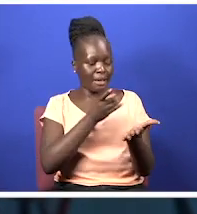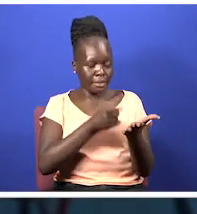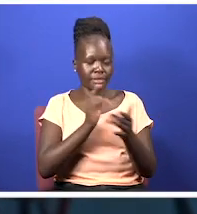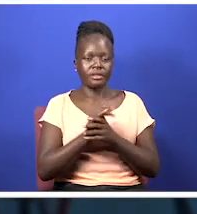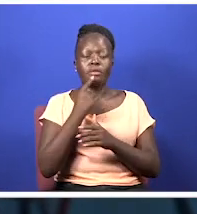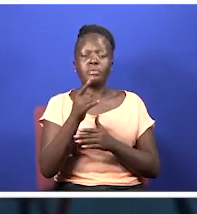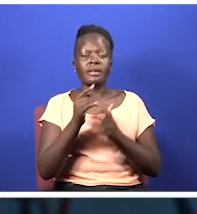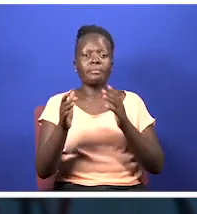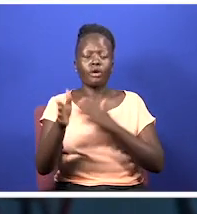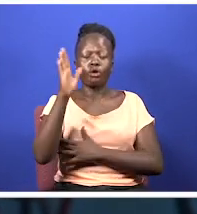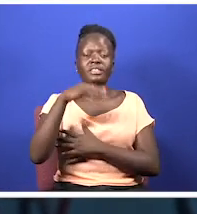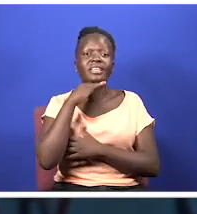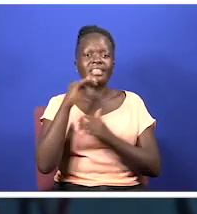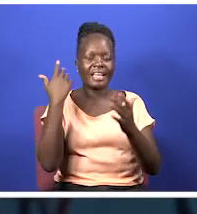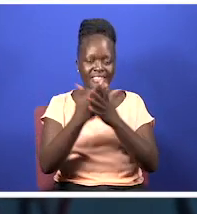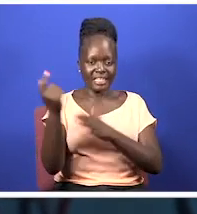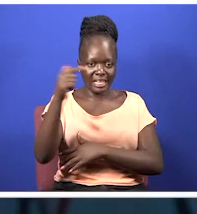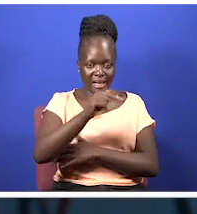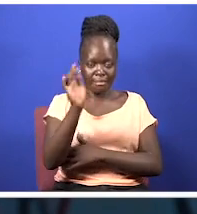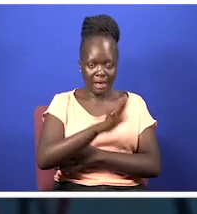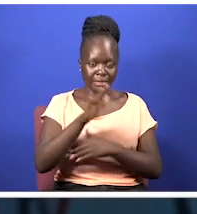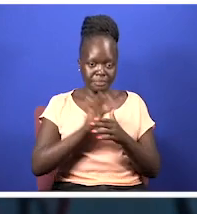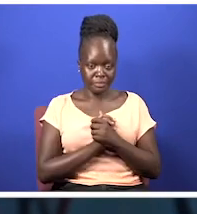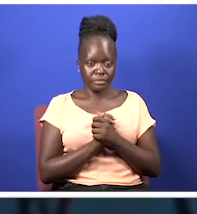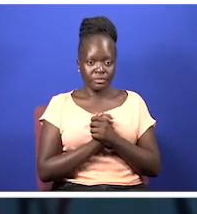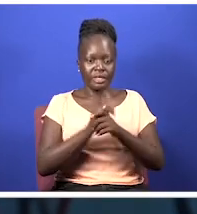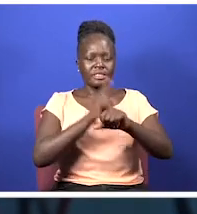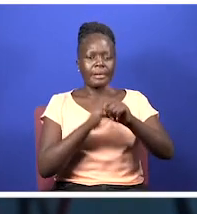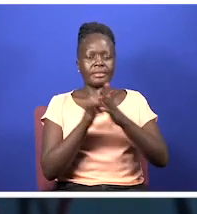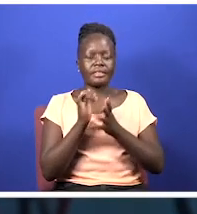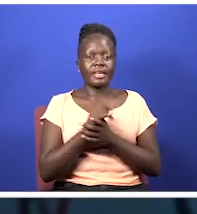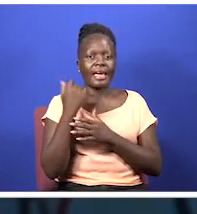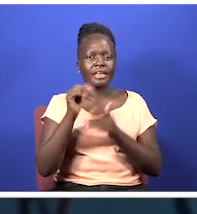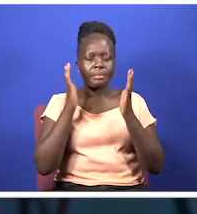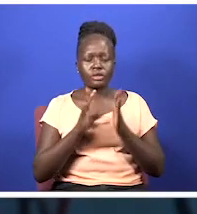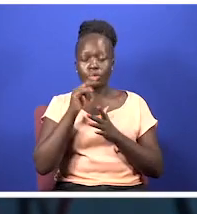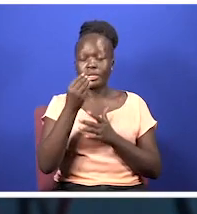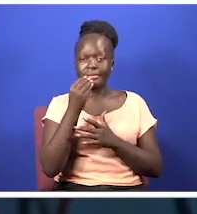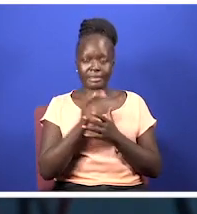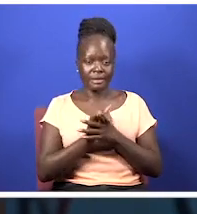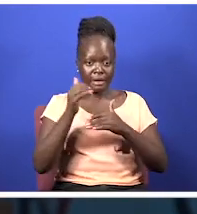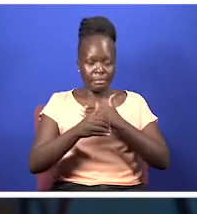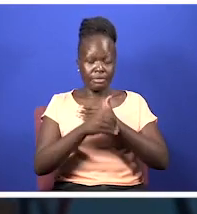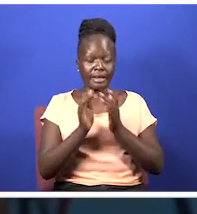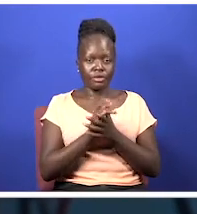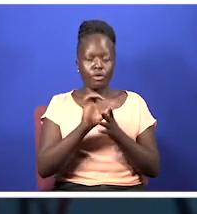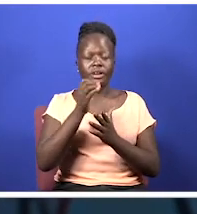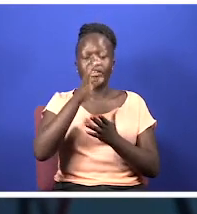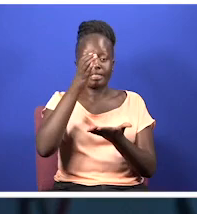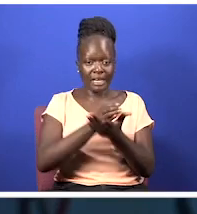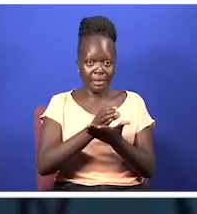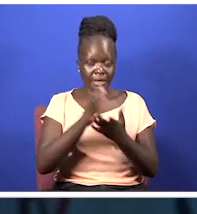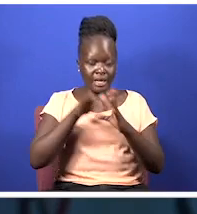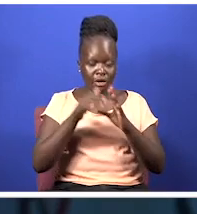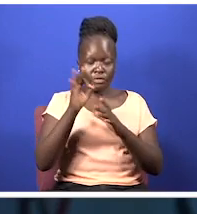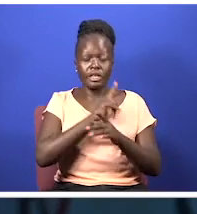you proclaim the Lord's death until he comes. So then, whoever eats the bread or drinks the cup of the Lord in